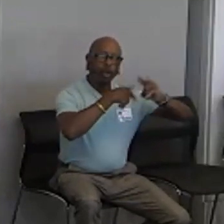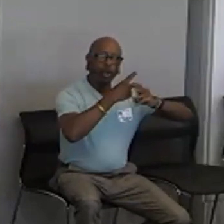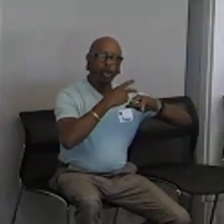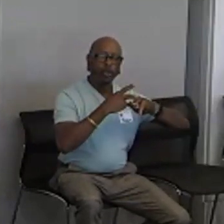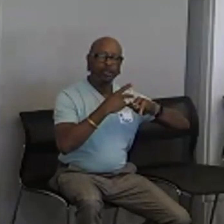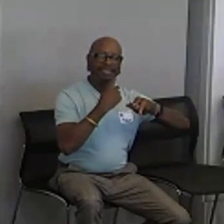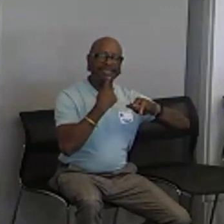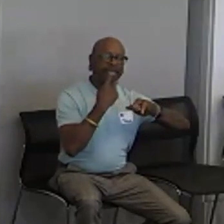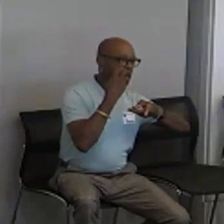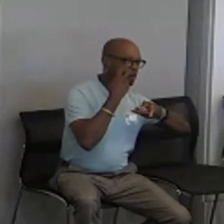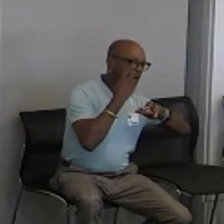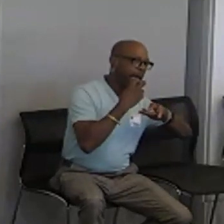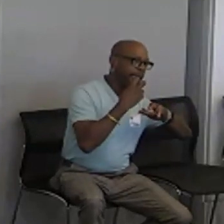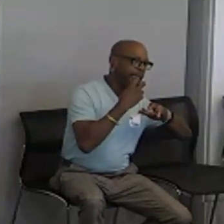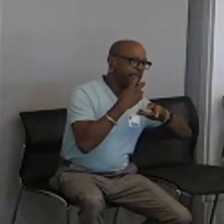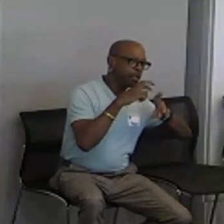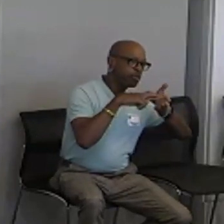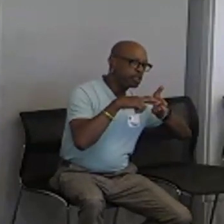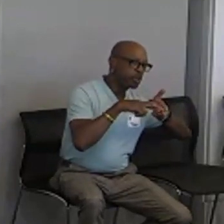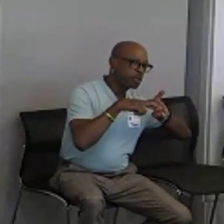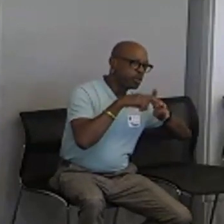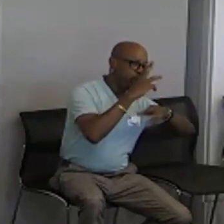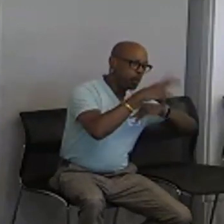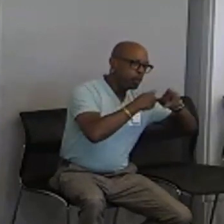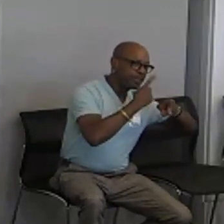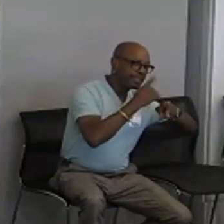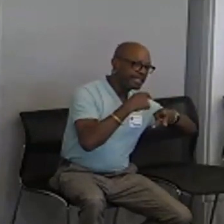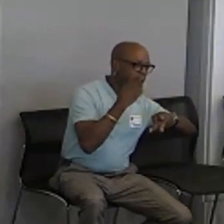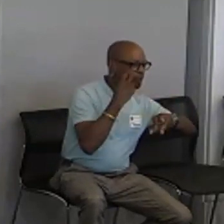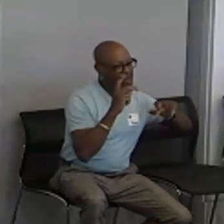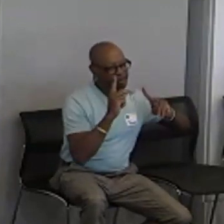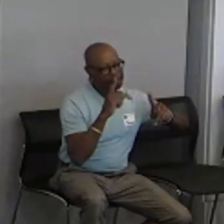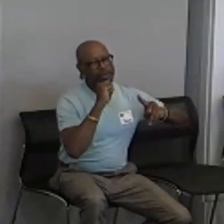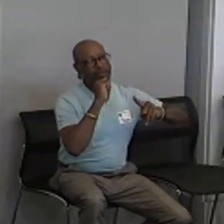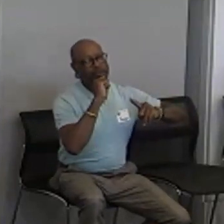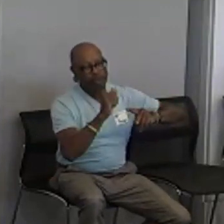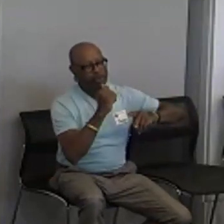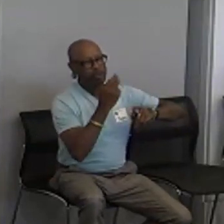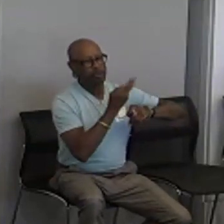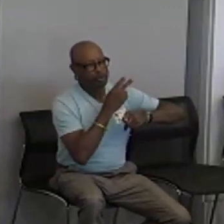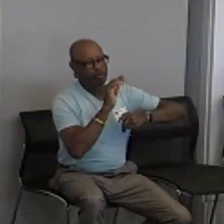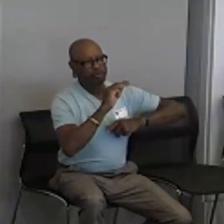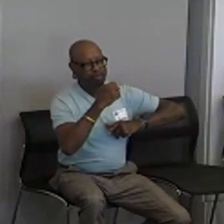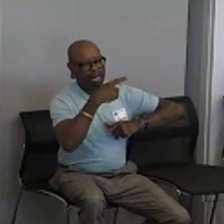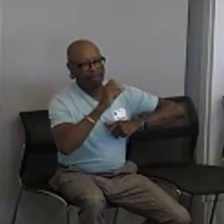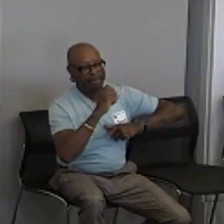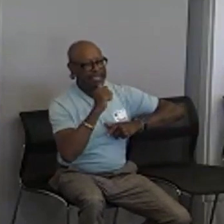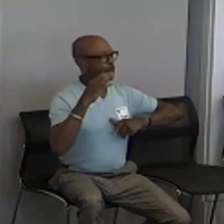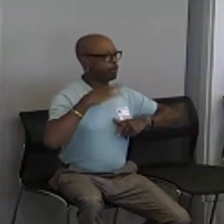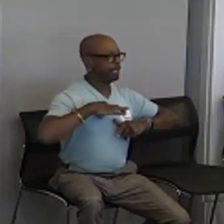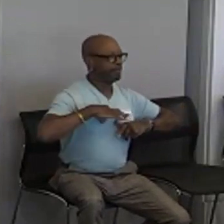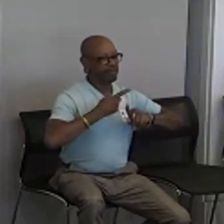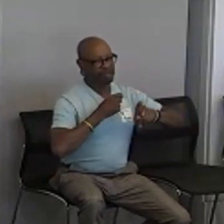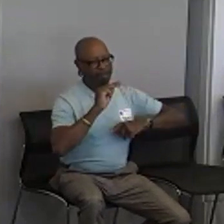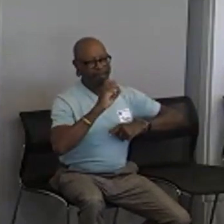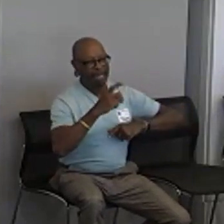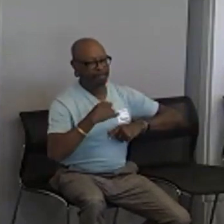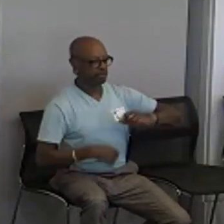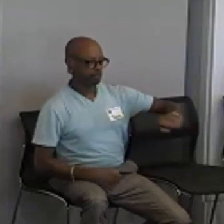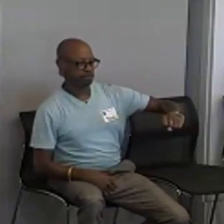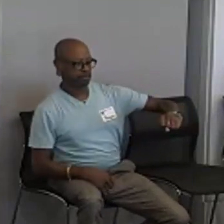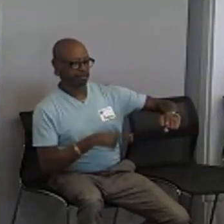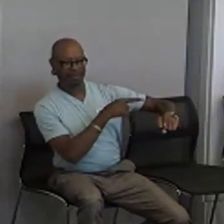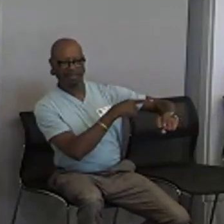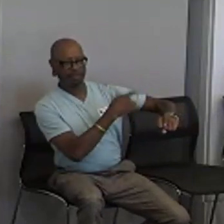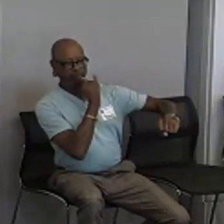the blindness research world, that said blind people don't use maps, they don't benefit from maps,